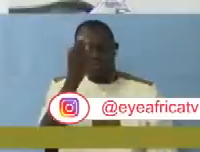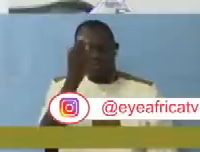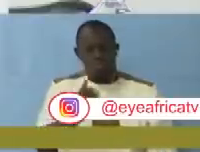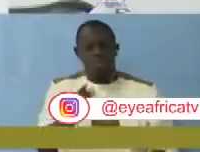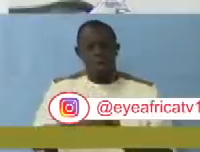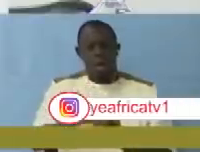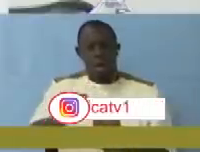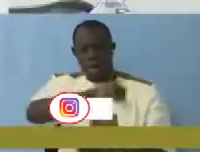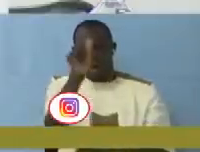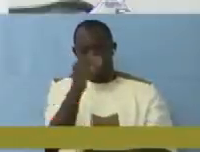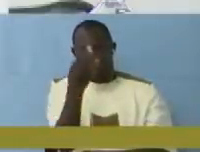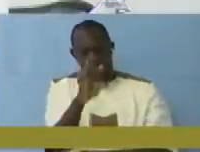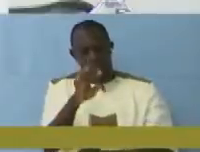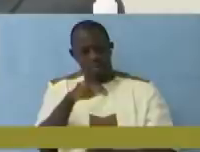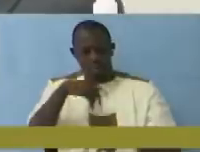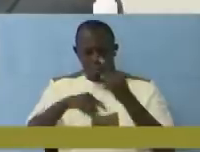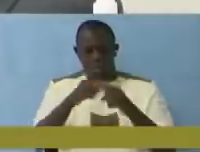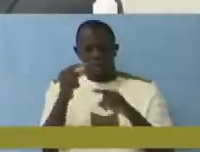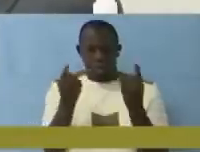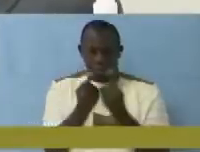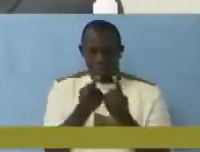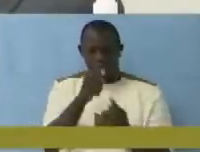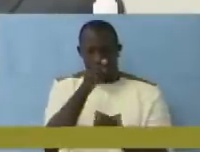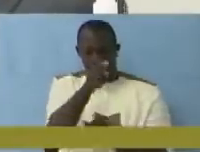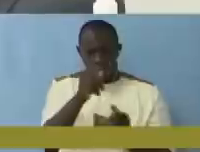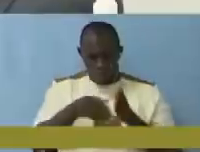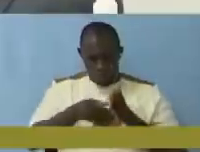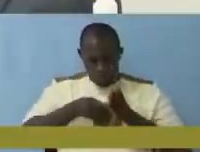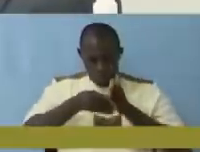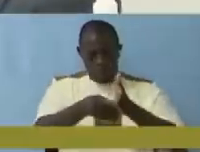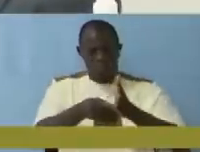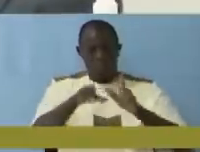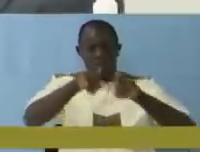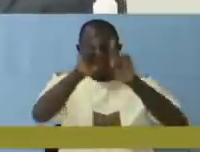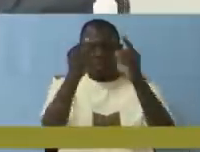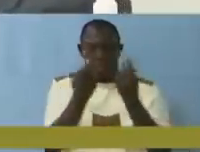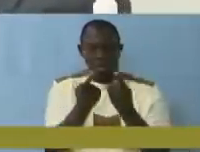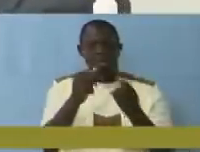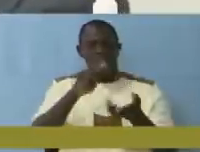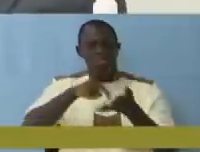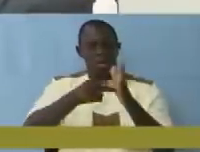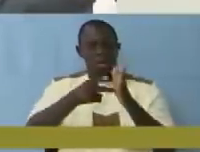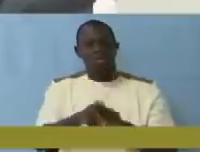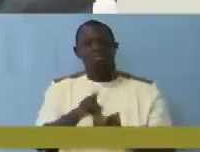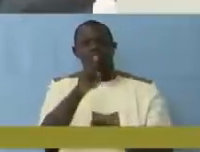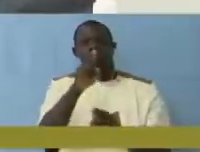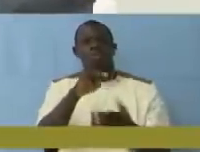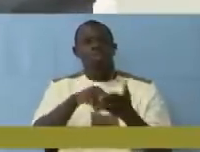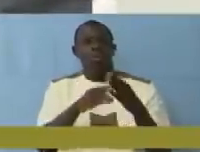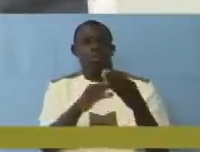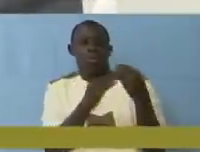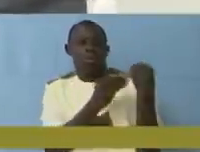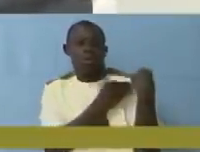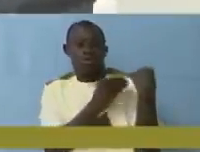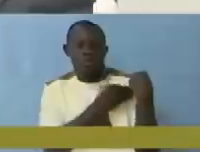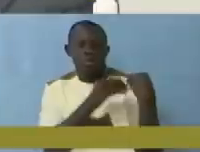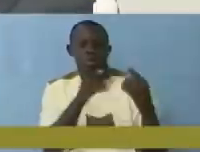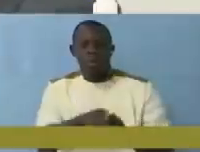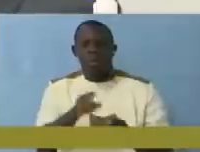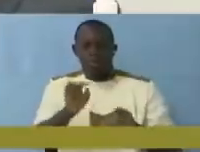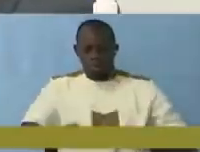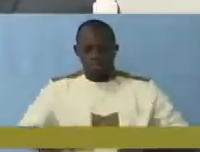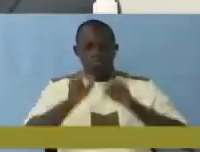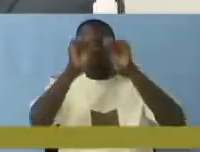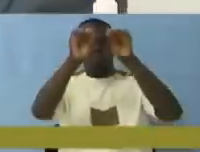And by dint of the fact that you are a director, you are also in line for promotion to be Director General or